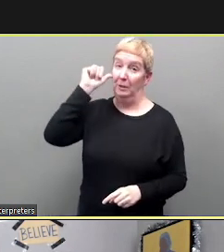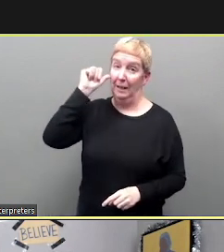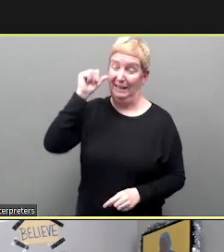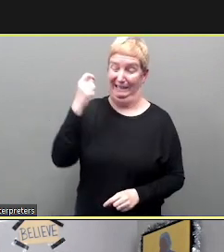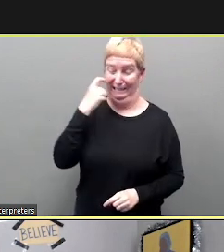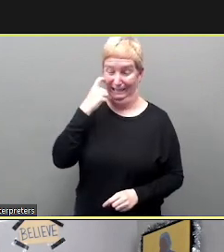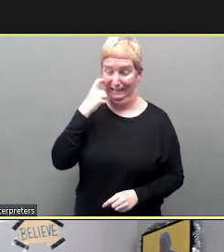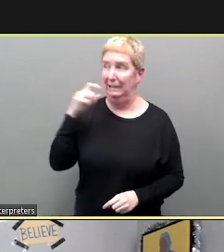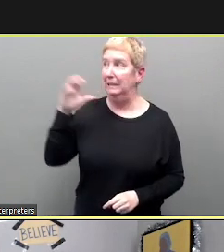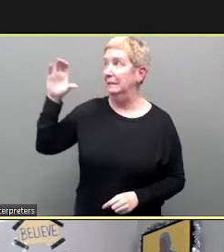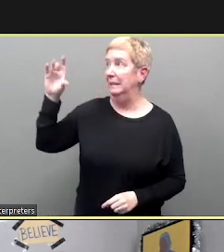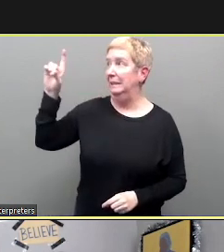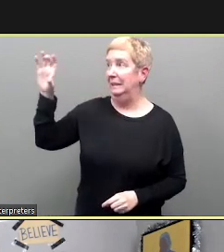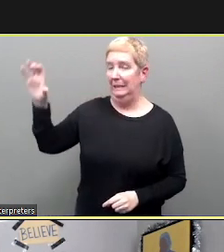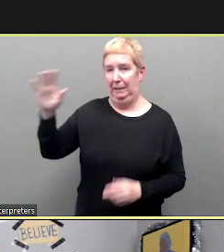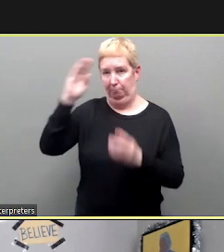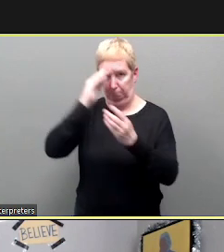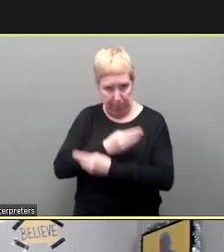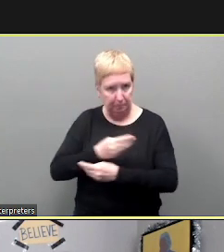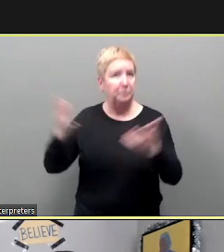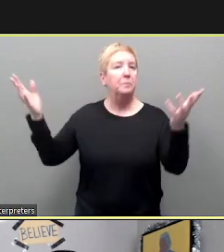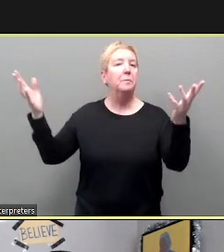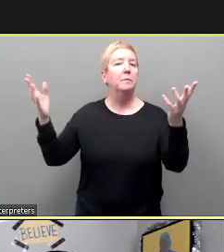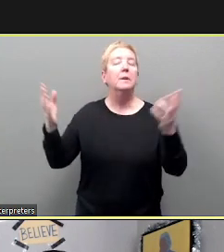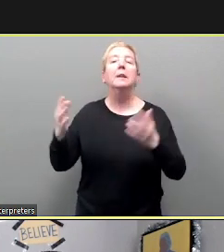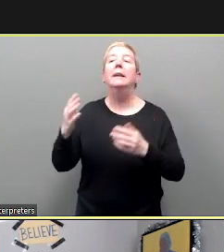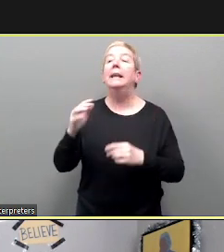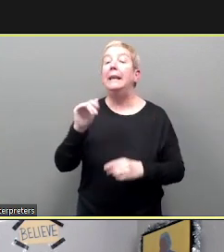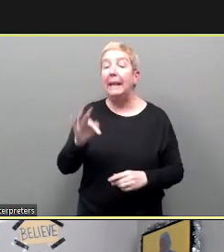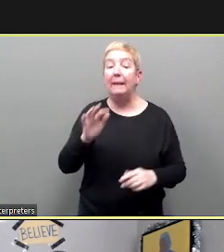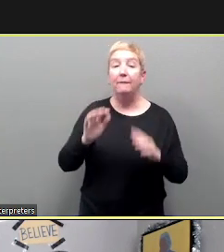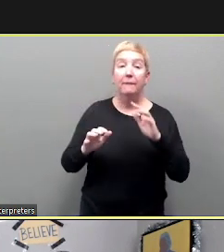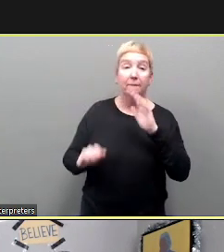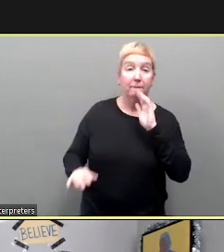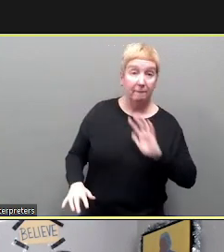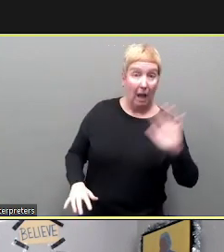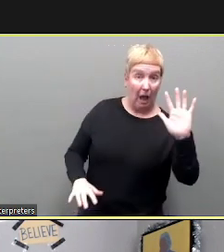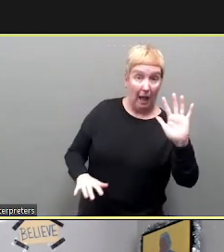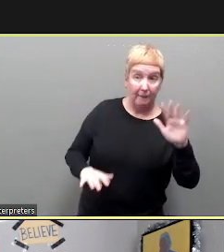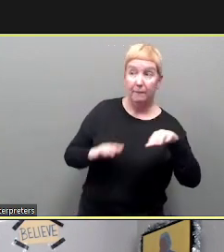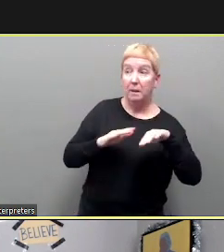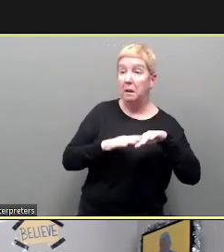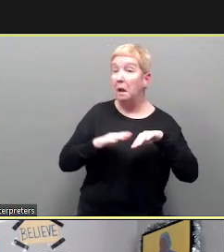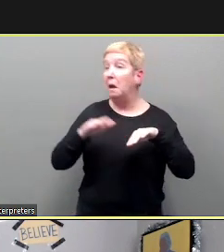the CDC, they actually said individuals 5 and older who are moderately or severely